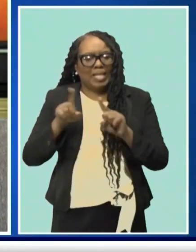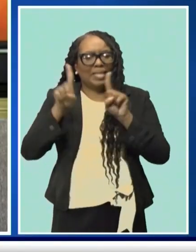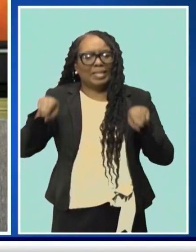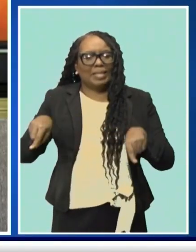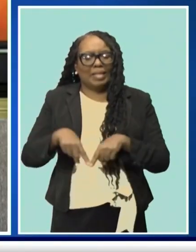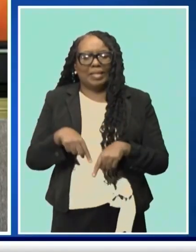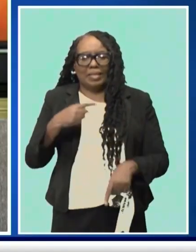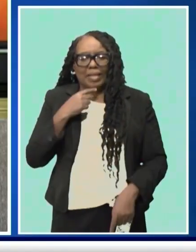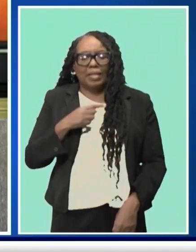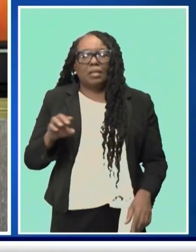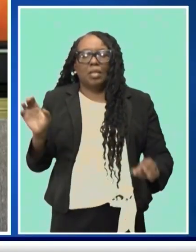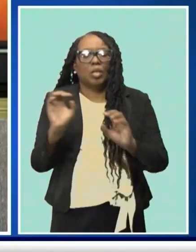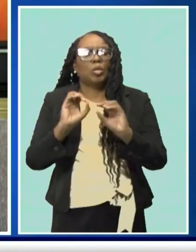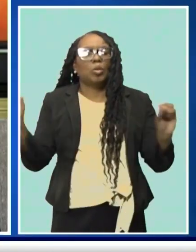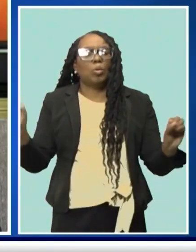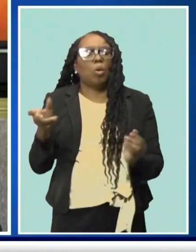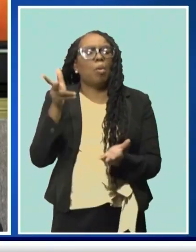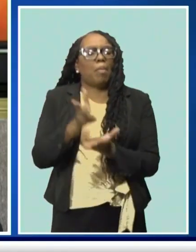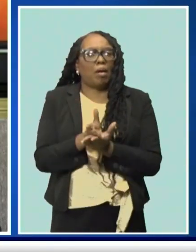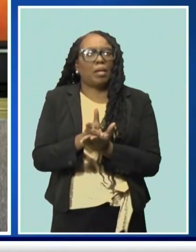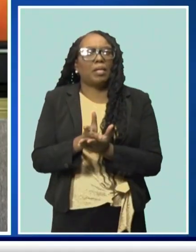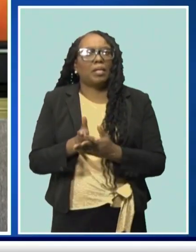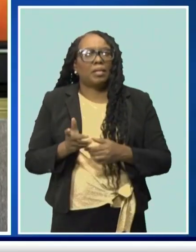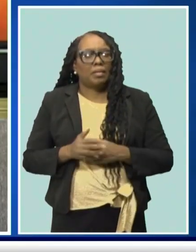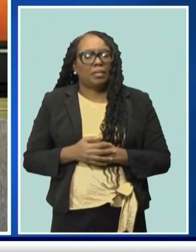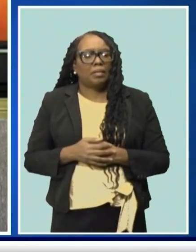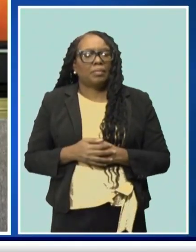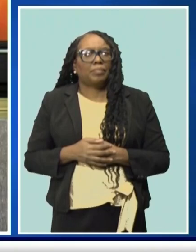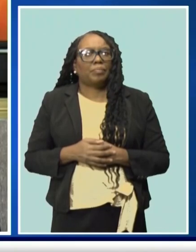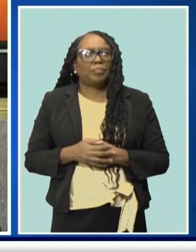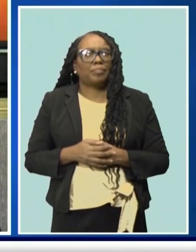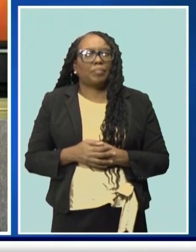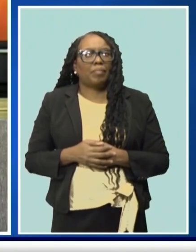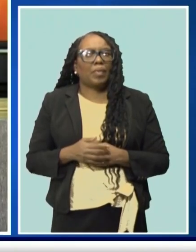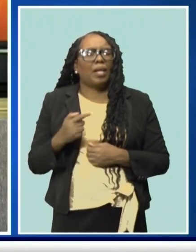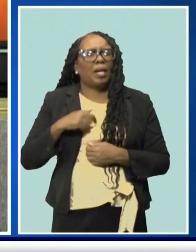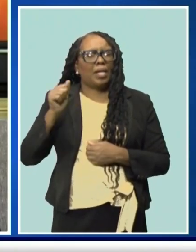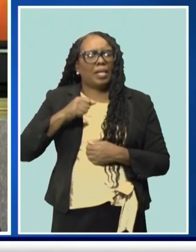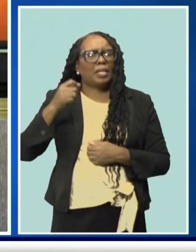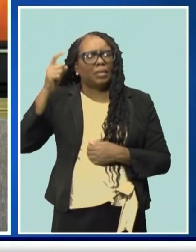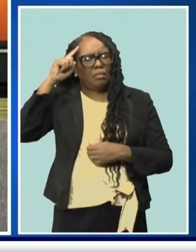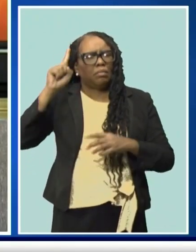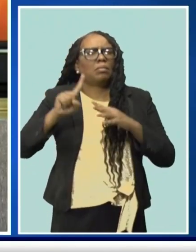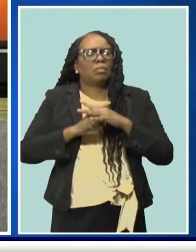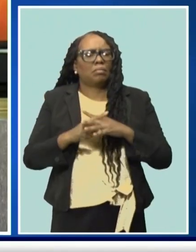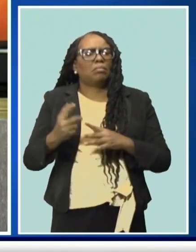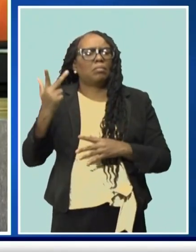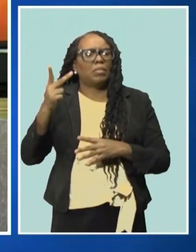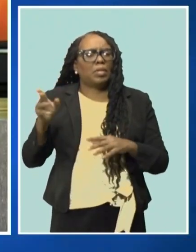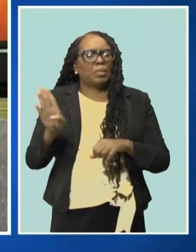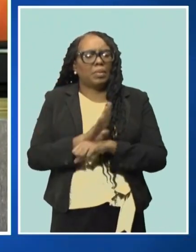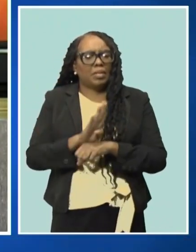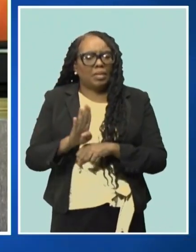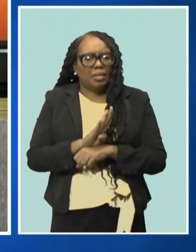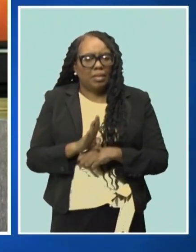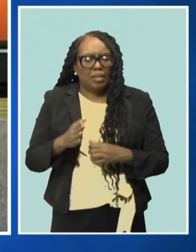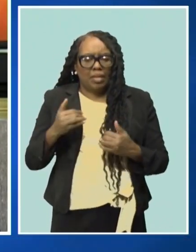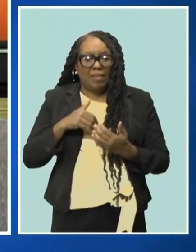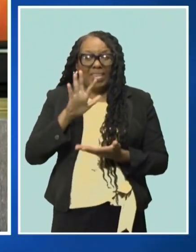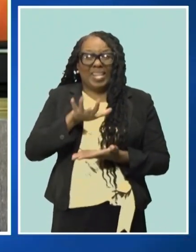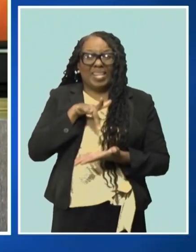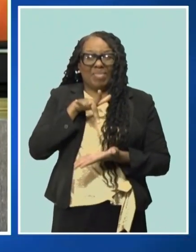And there were 3 that I would not mention, that I frequently go to where they